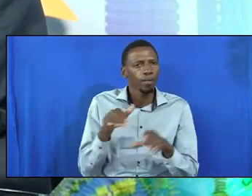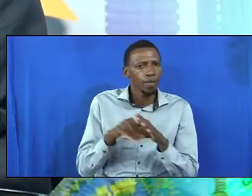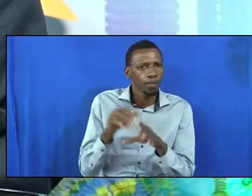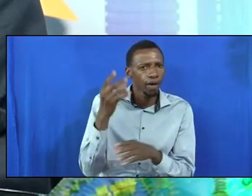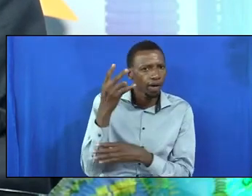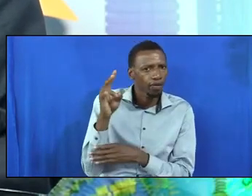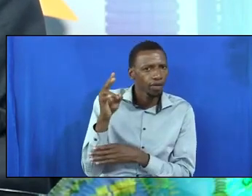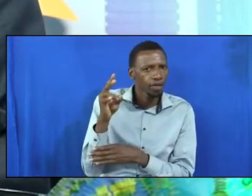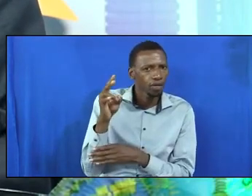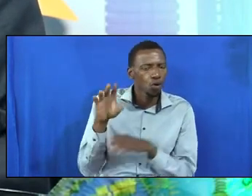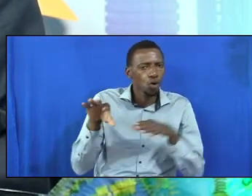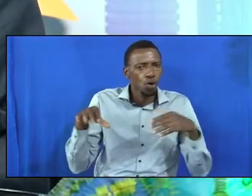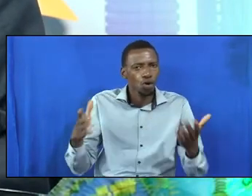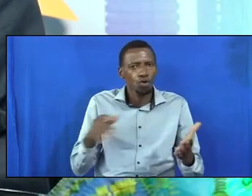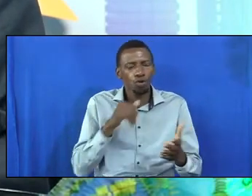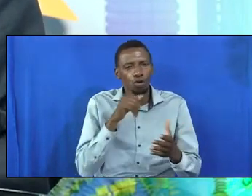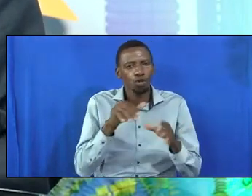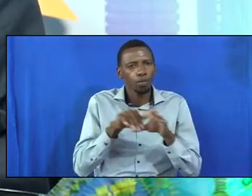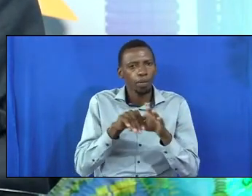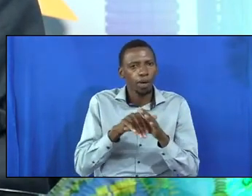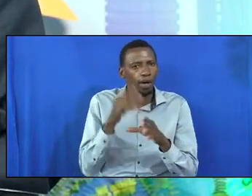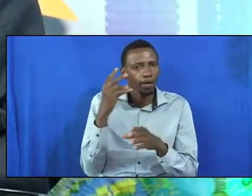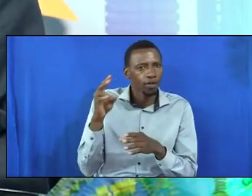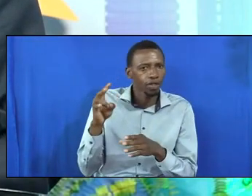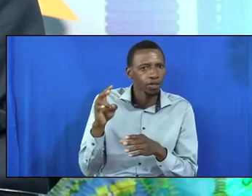Adventists. Non-Adventists.